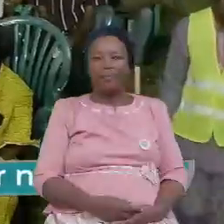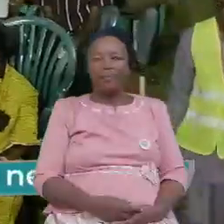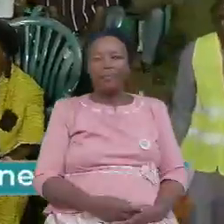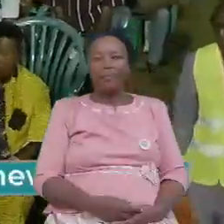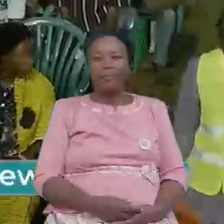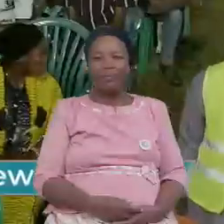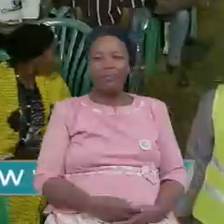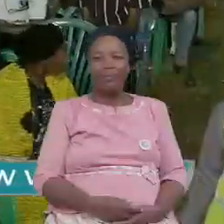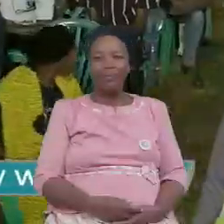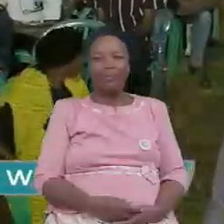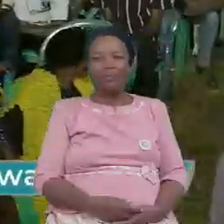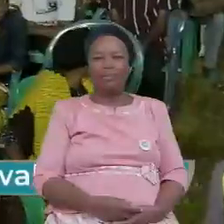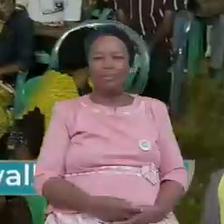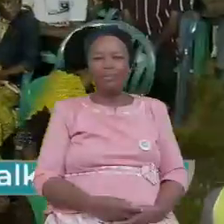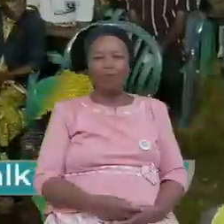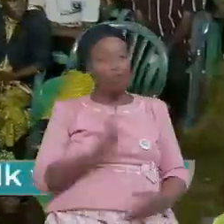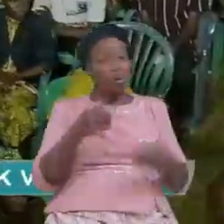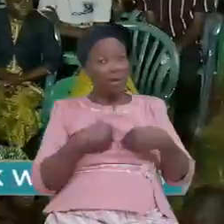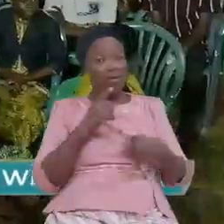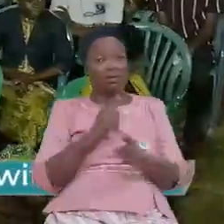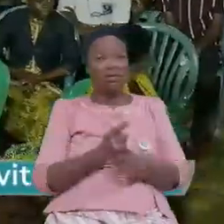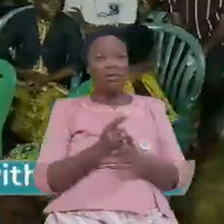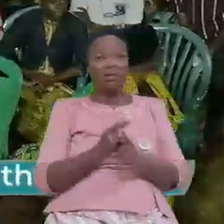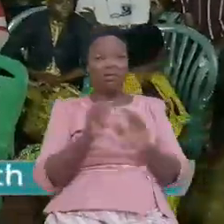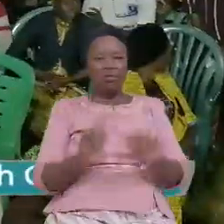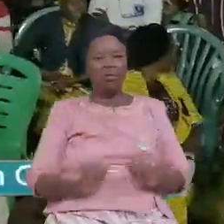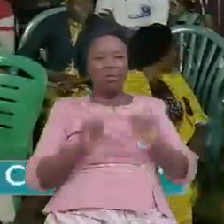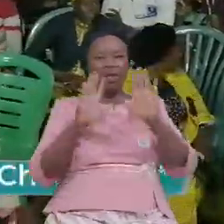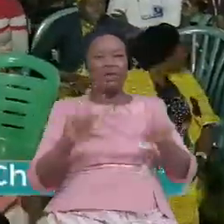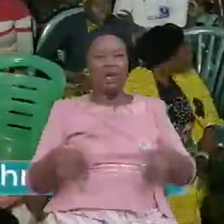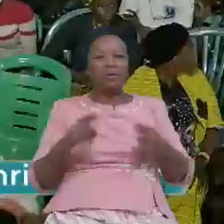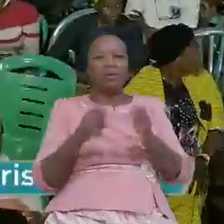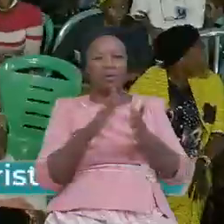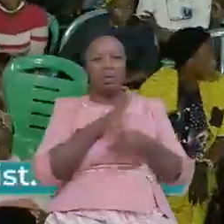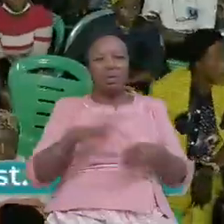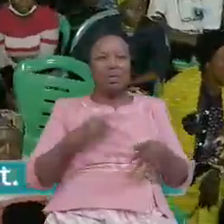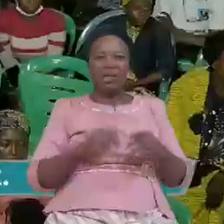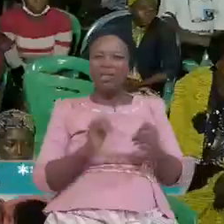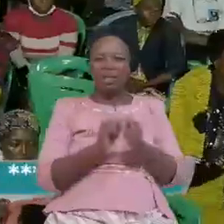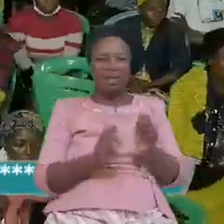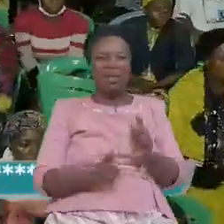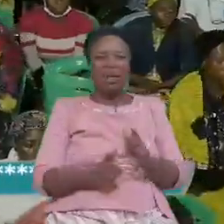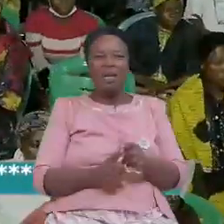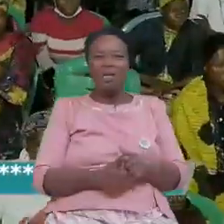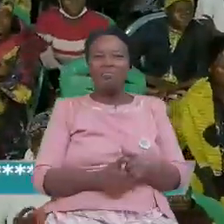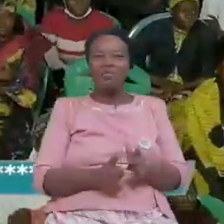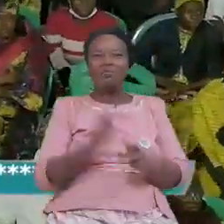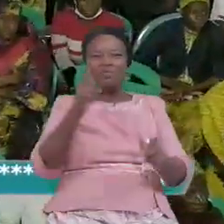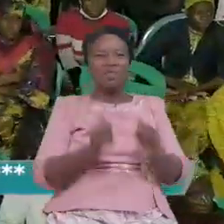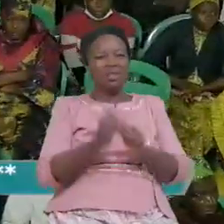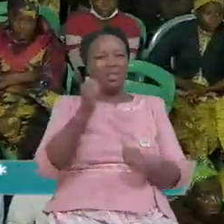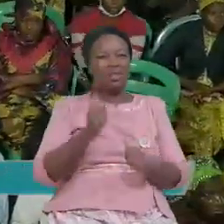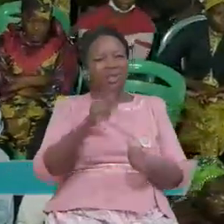You have given your life to Christ, the greatest decision in life.